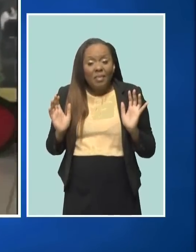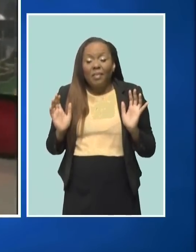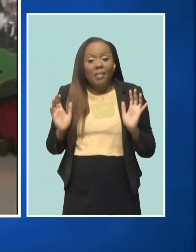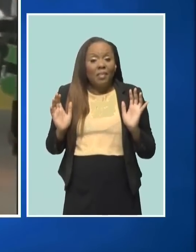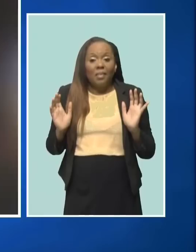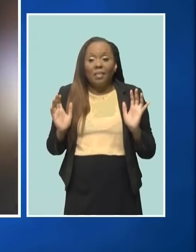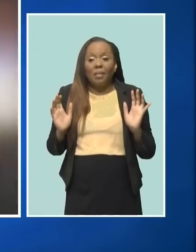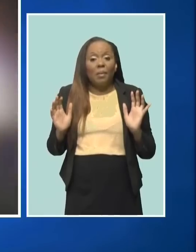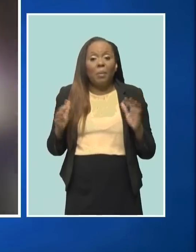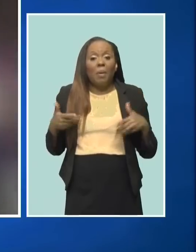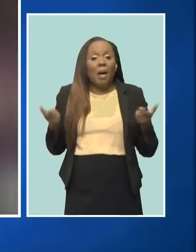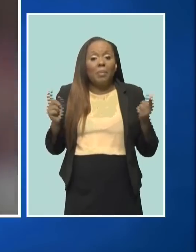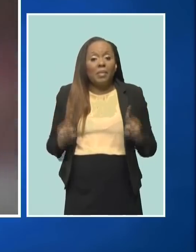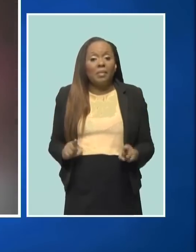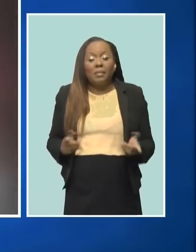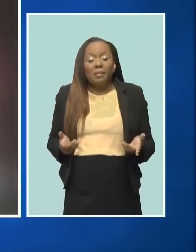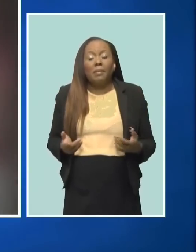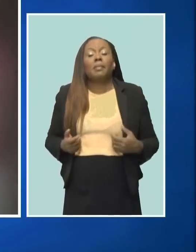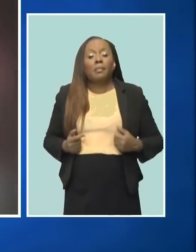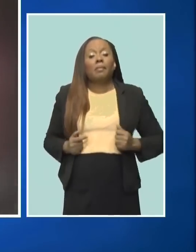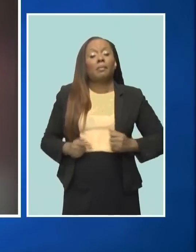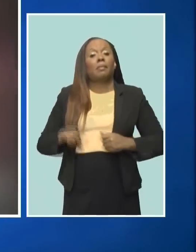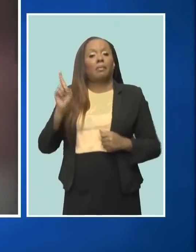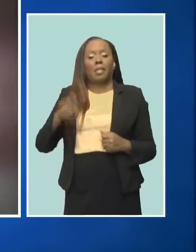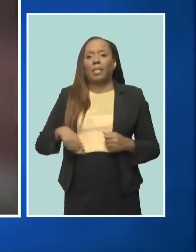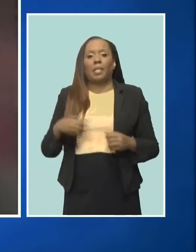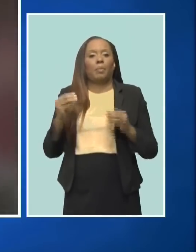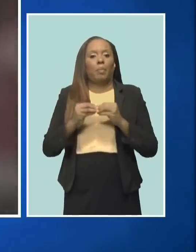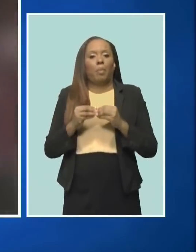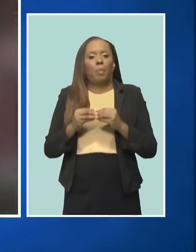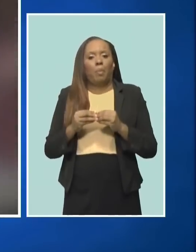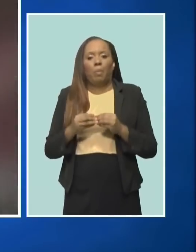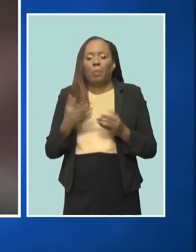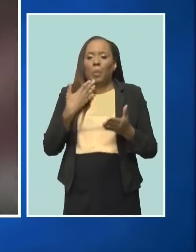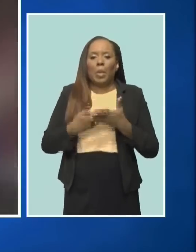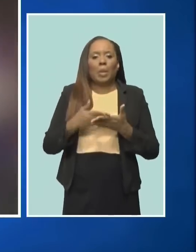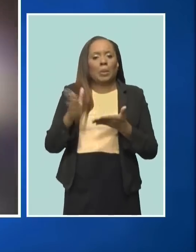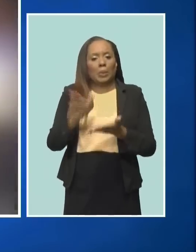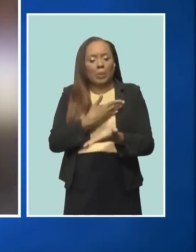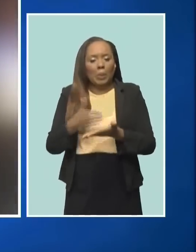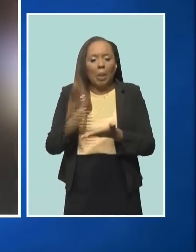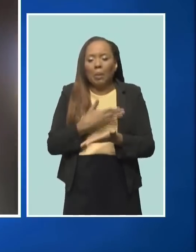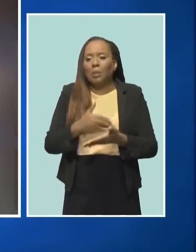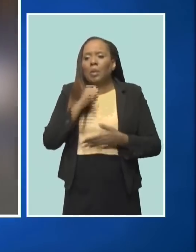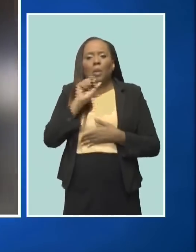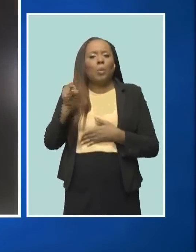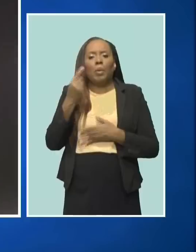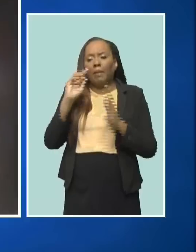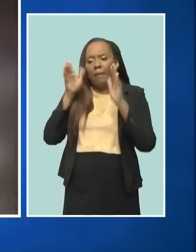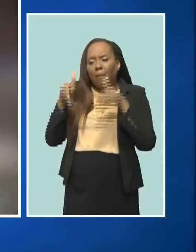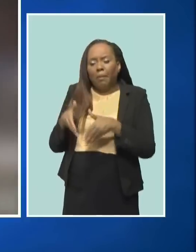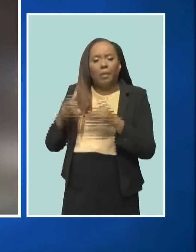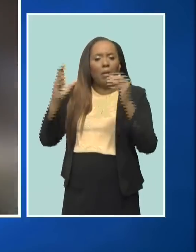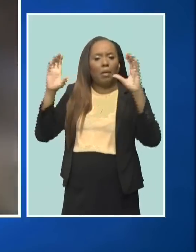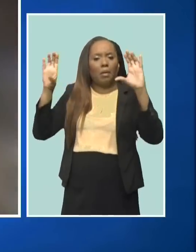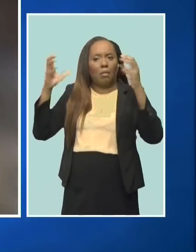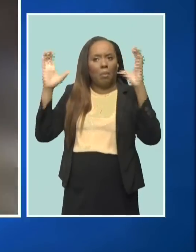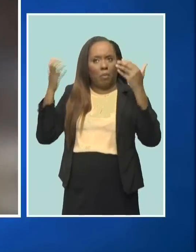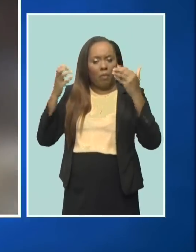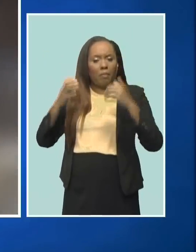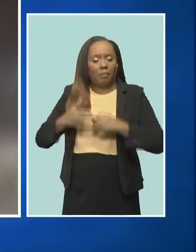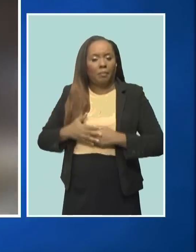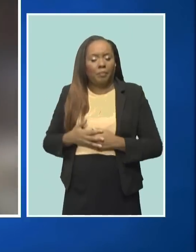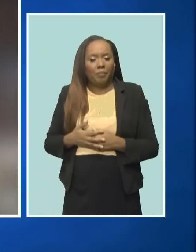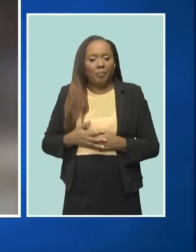year. So we have to look at topics and songs that can transcend a festival.